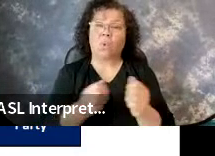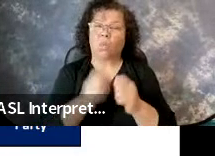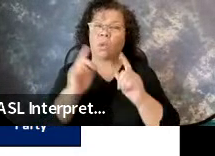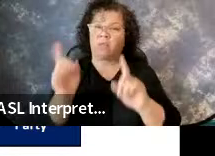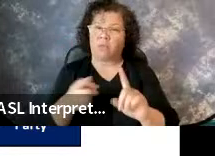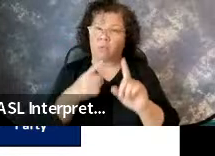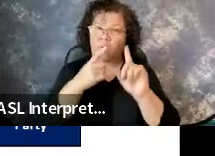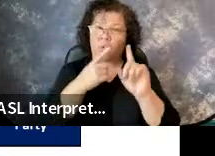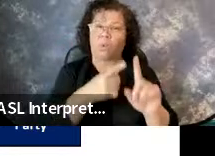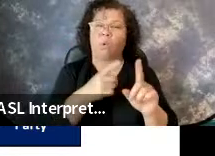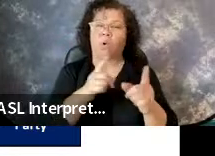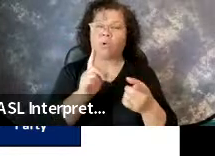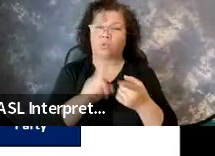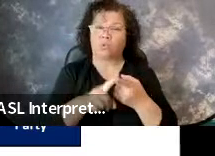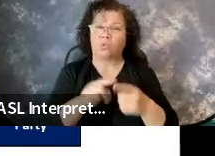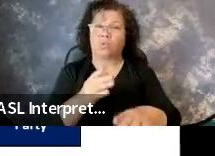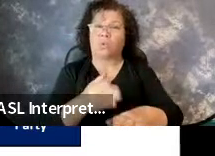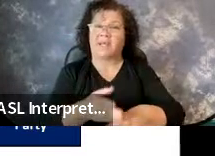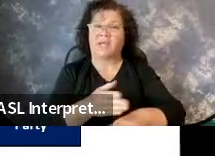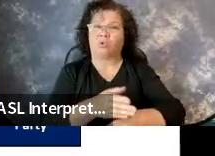of